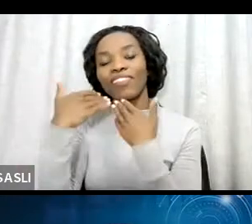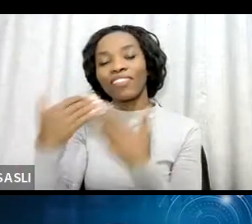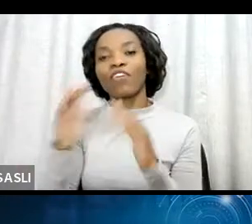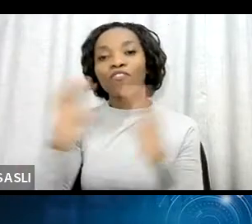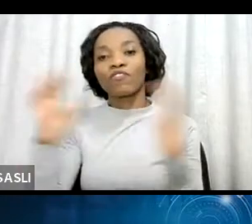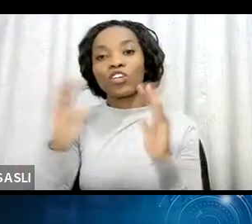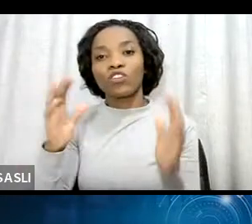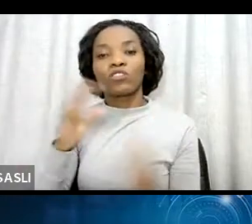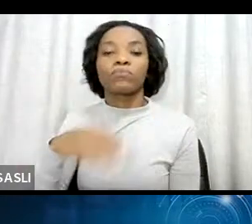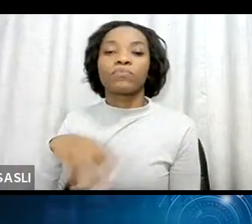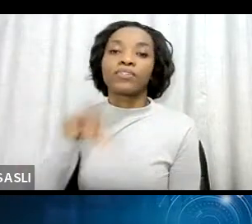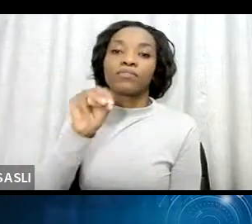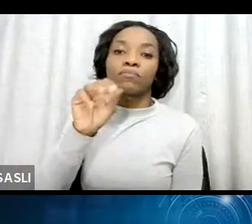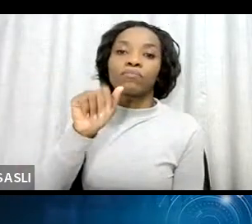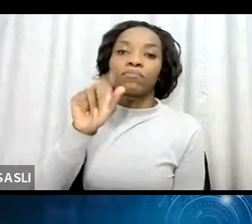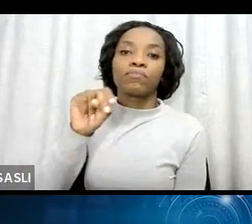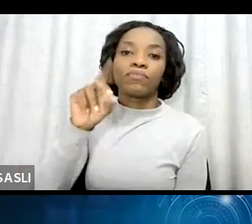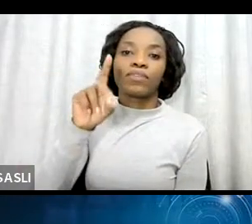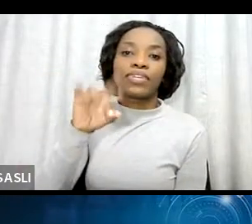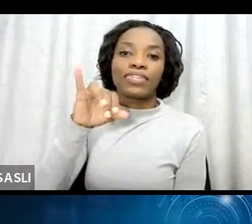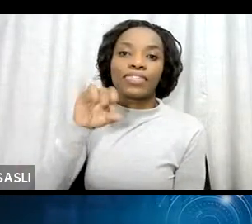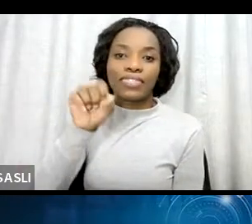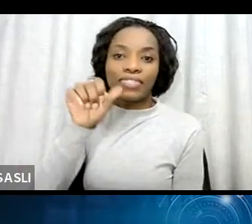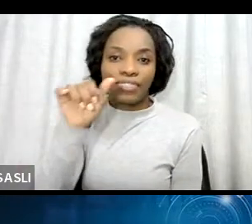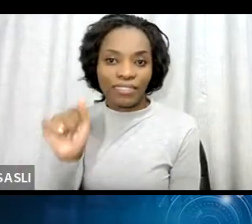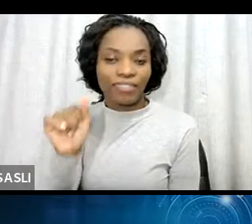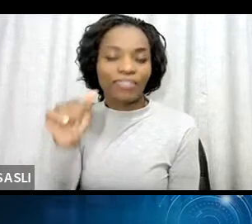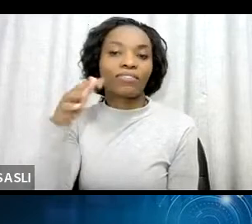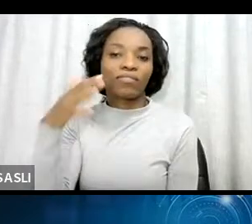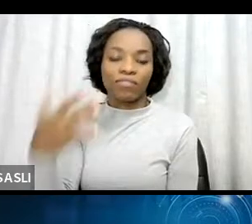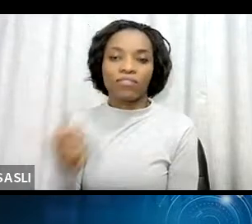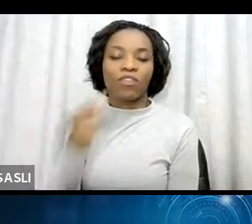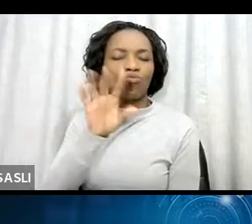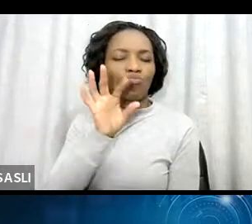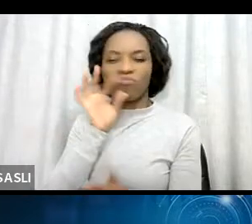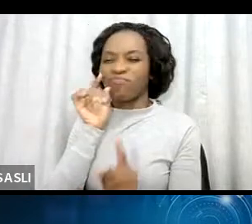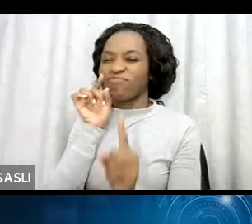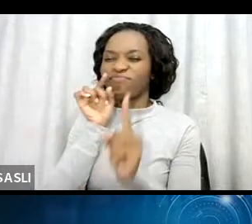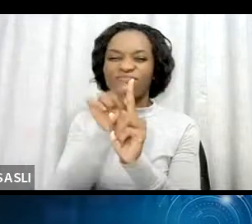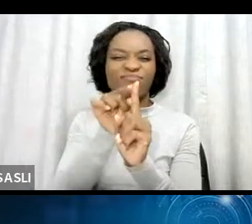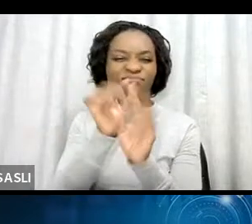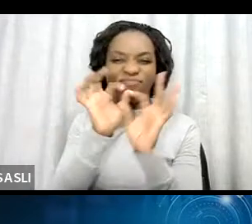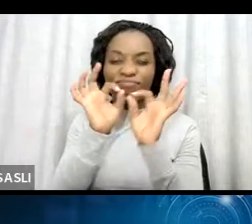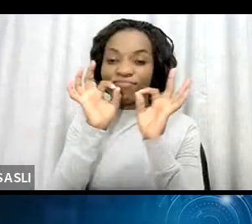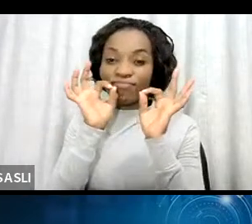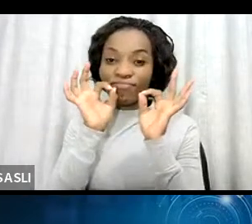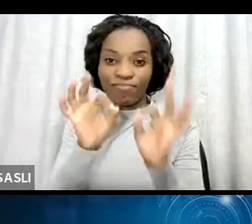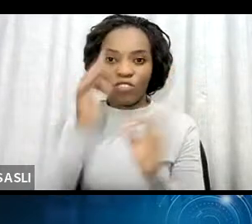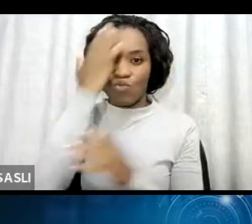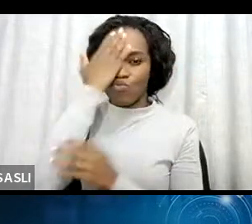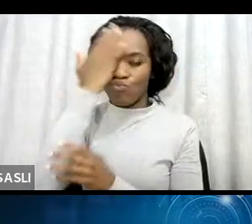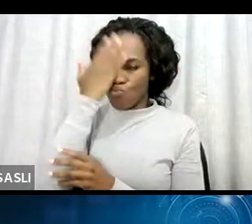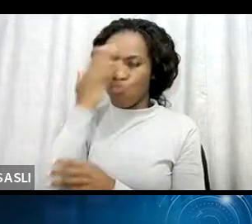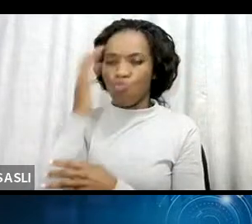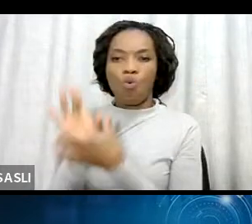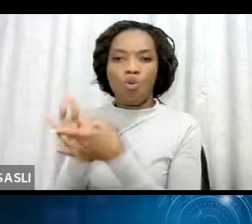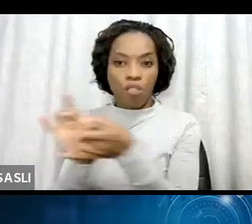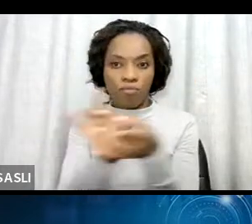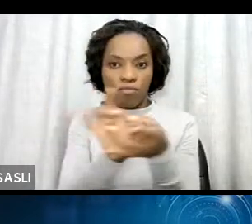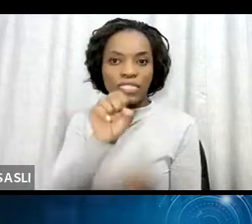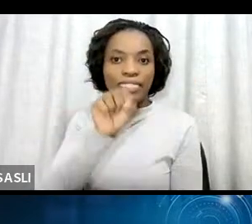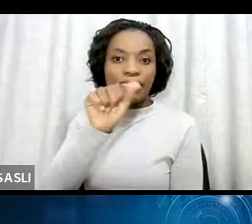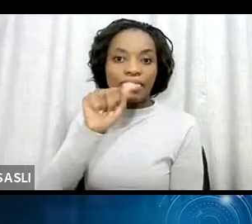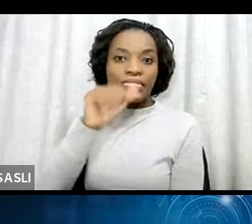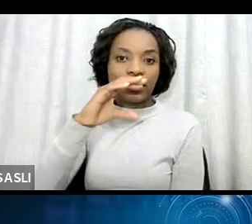precise. We know the collaboration that is happening in the SACU as well as in the WCO Eastern